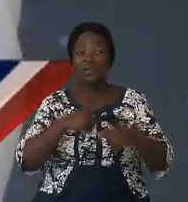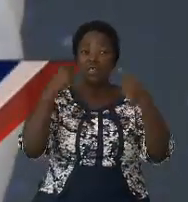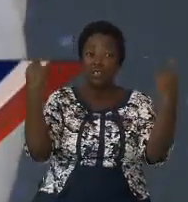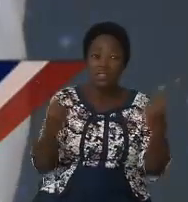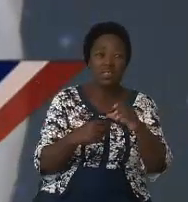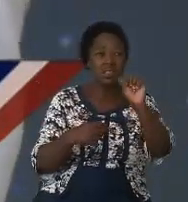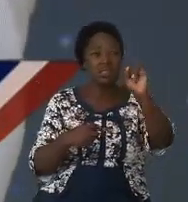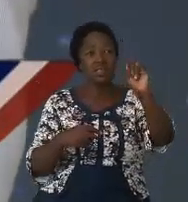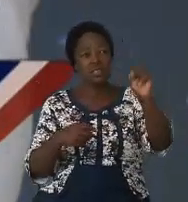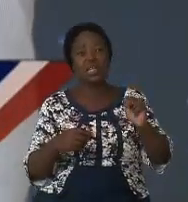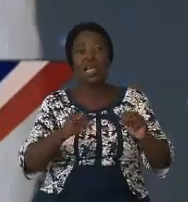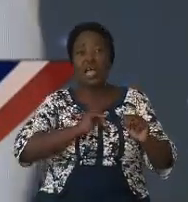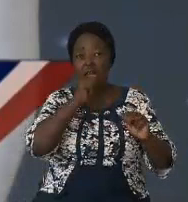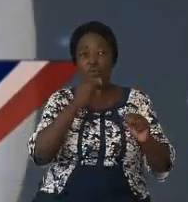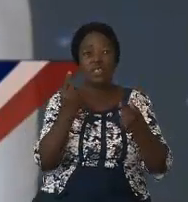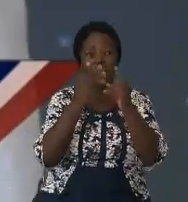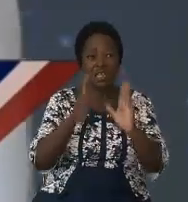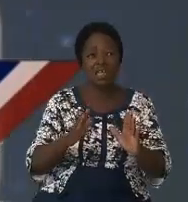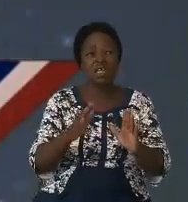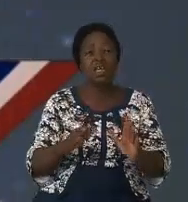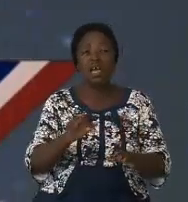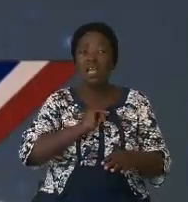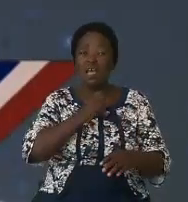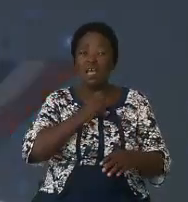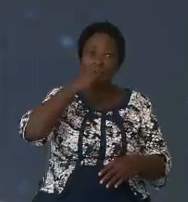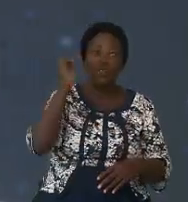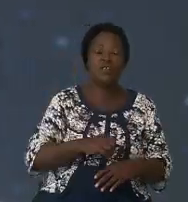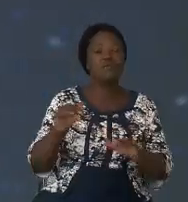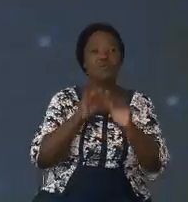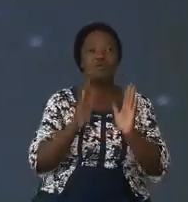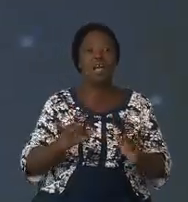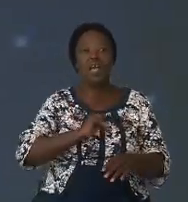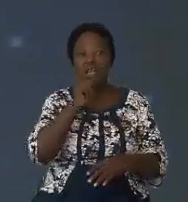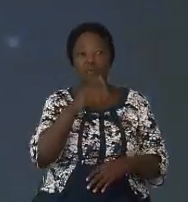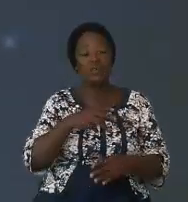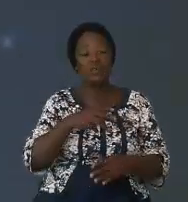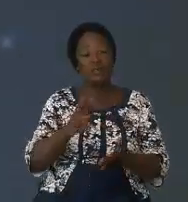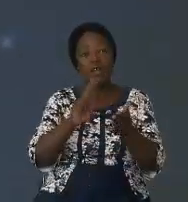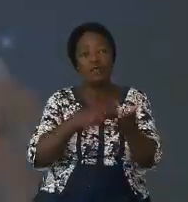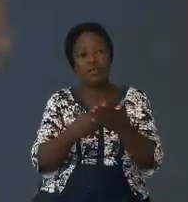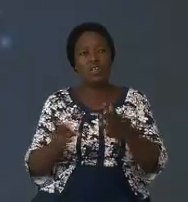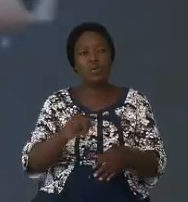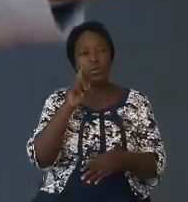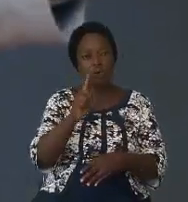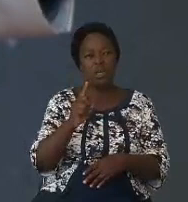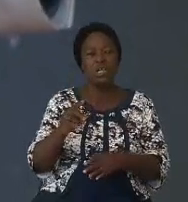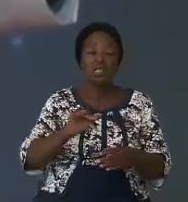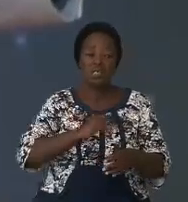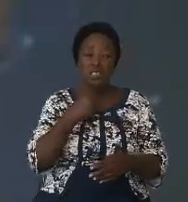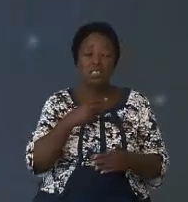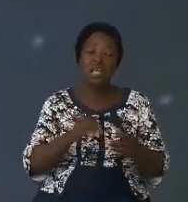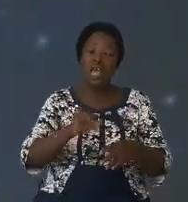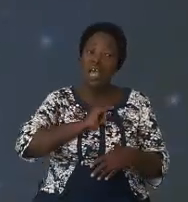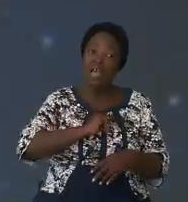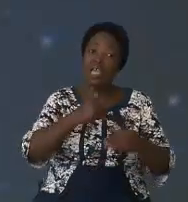I have sinned. I am the sinner. I am the evildoer. I am the fallen